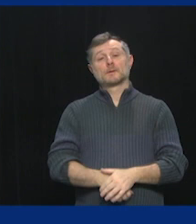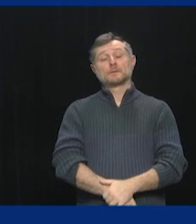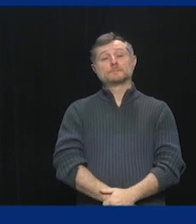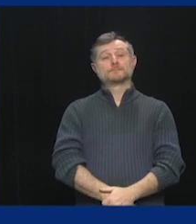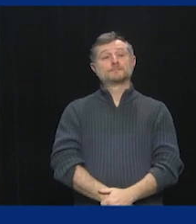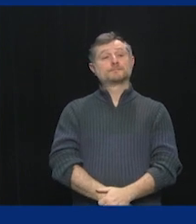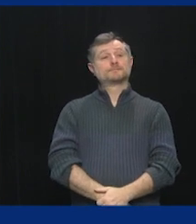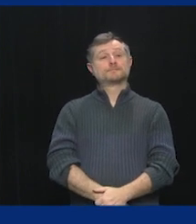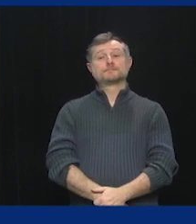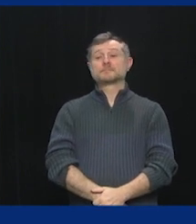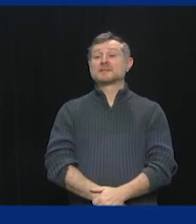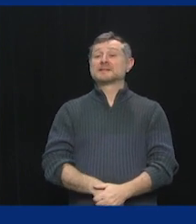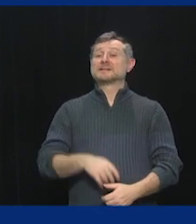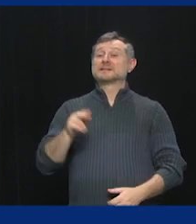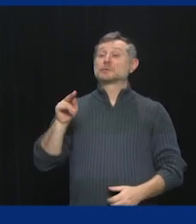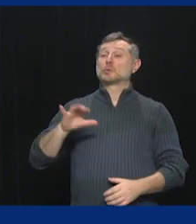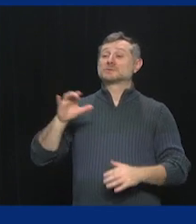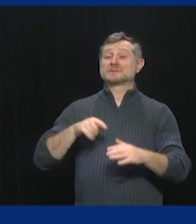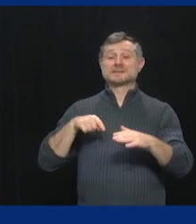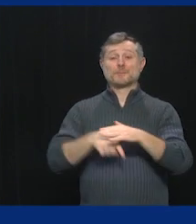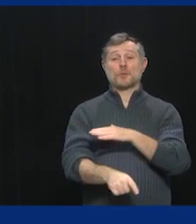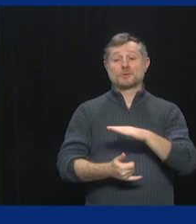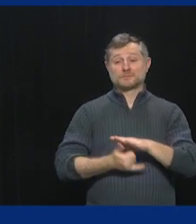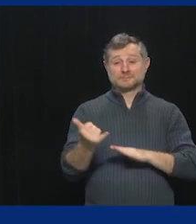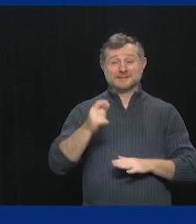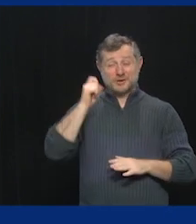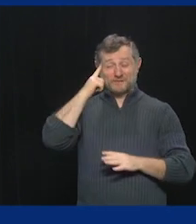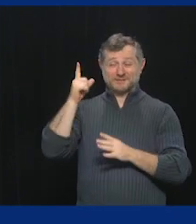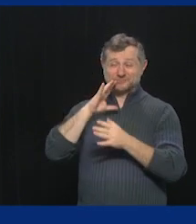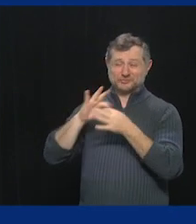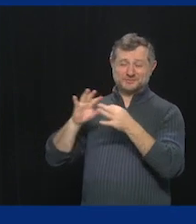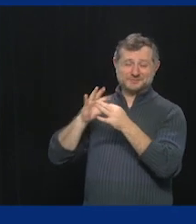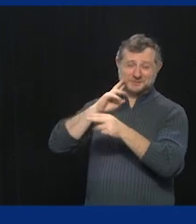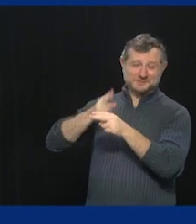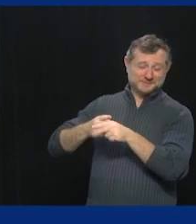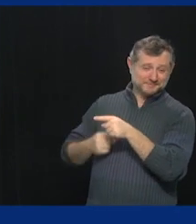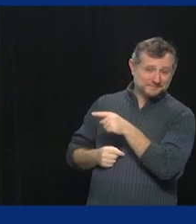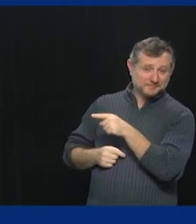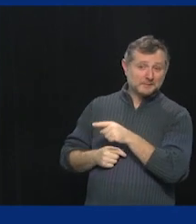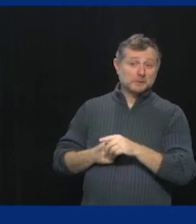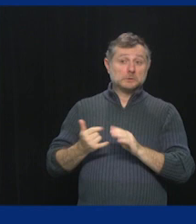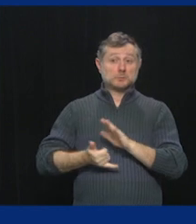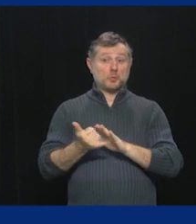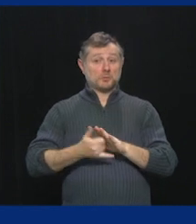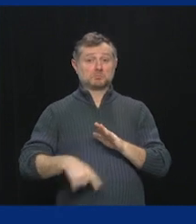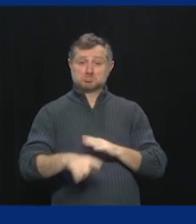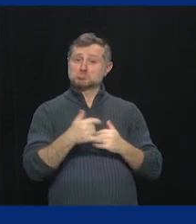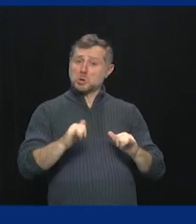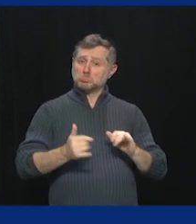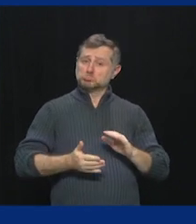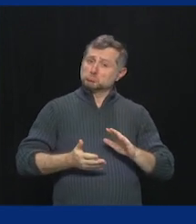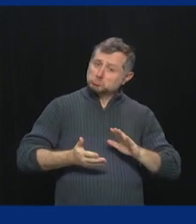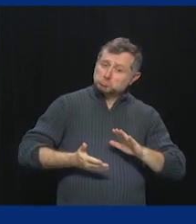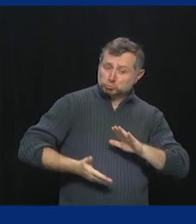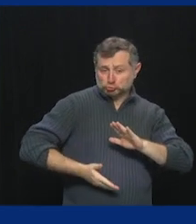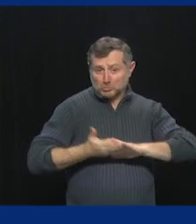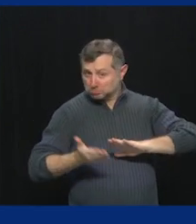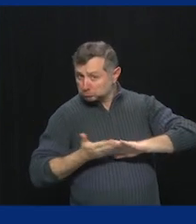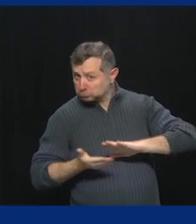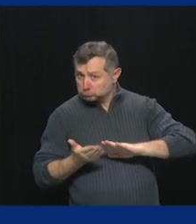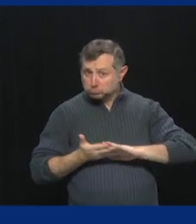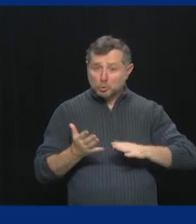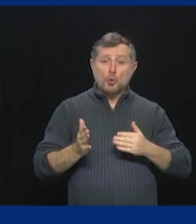city subways, as the governor suggested, that those subways have resumed nearly normal